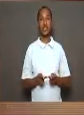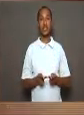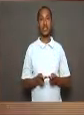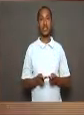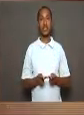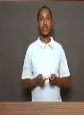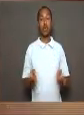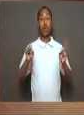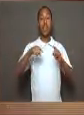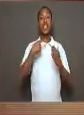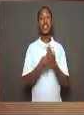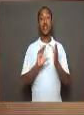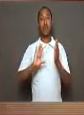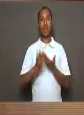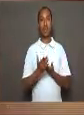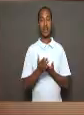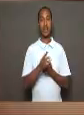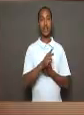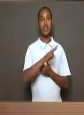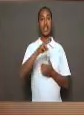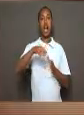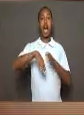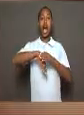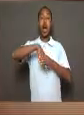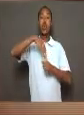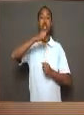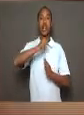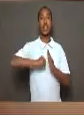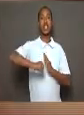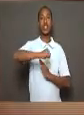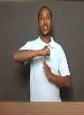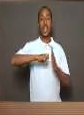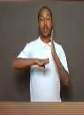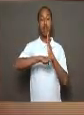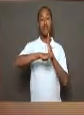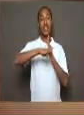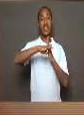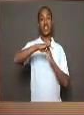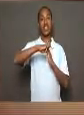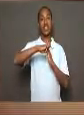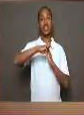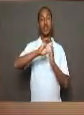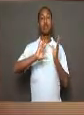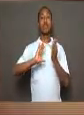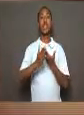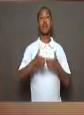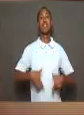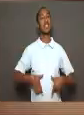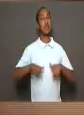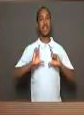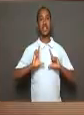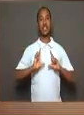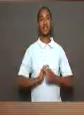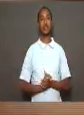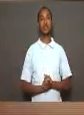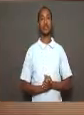When this occurs, their outermost shell configurations become stabilized.